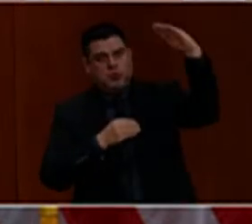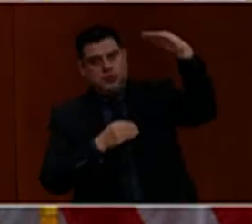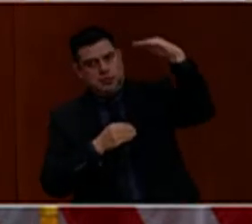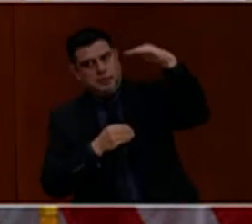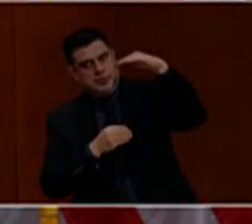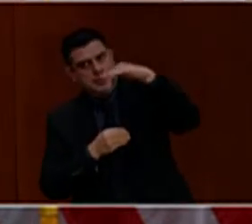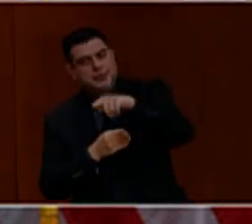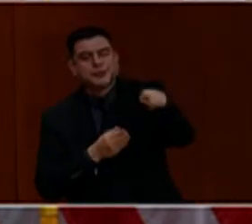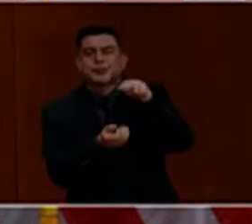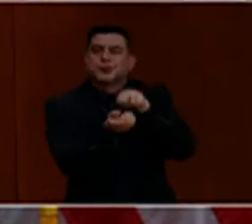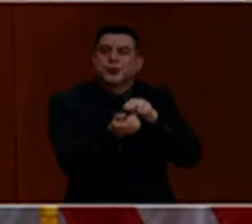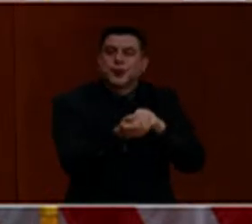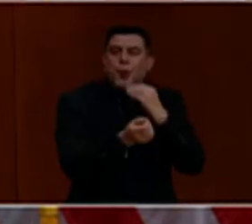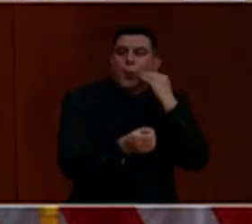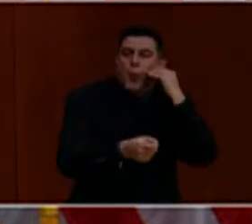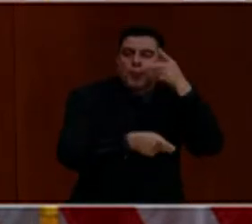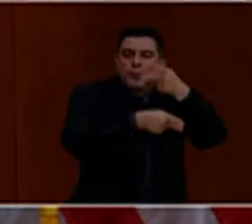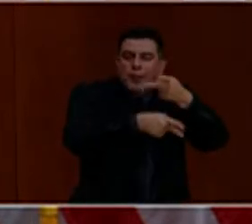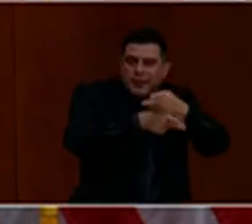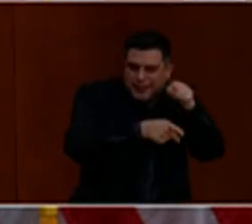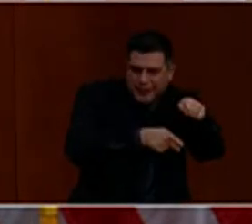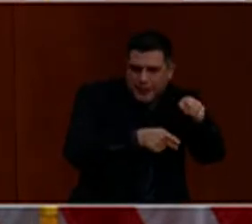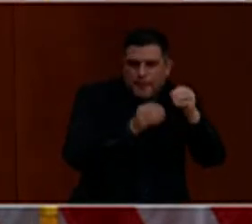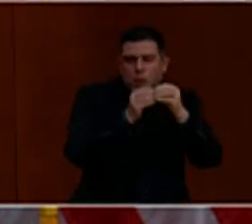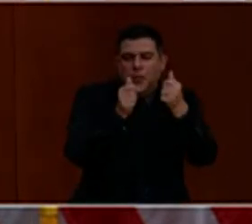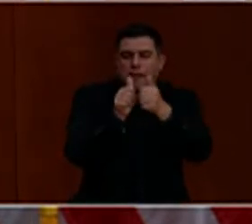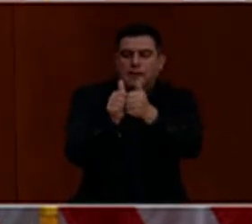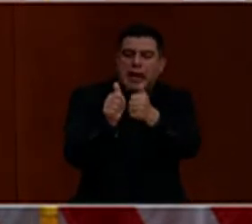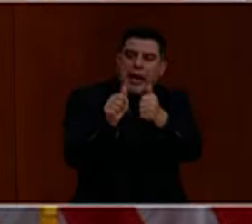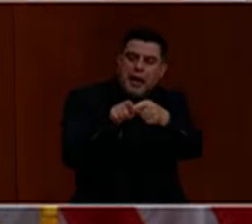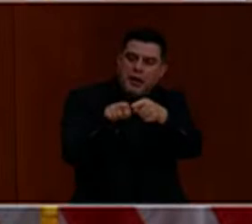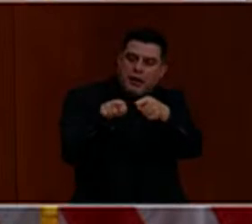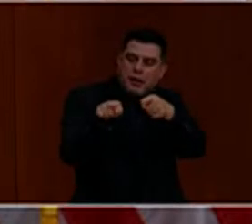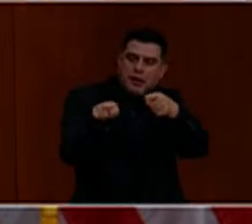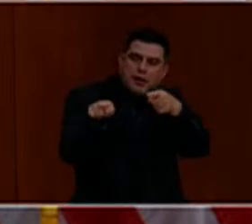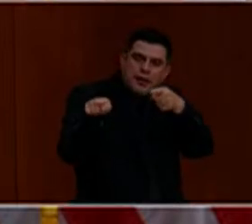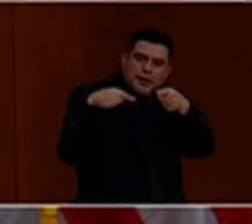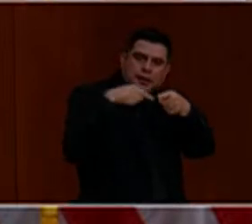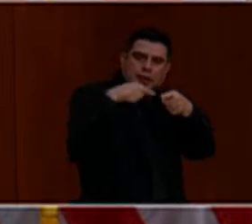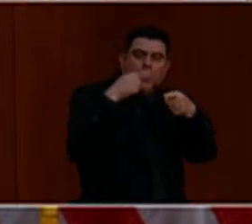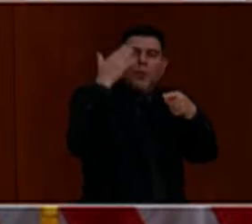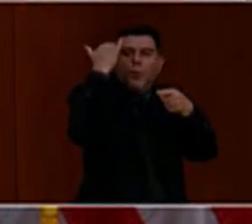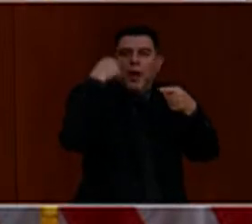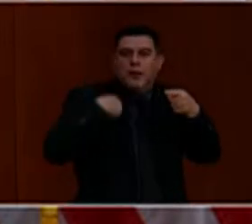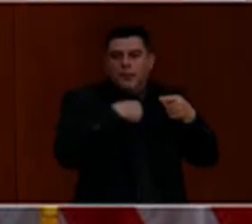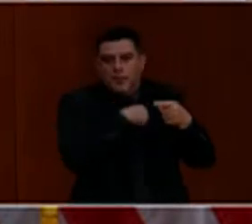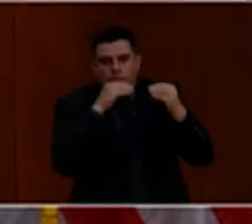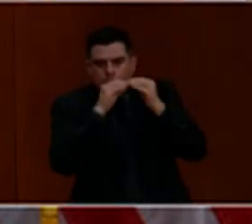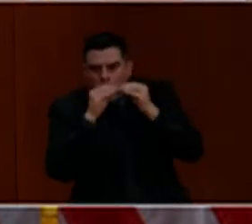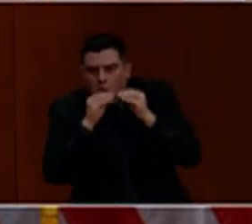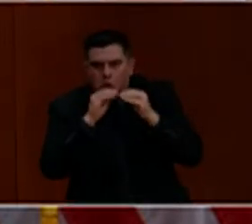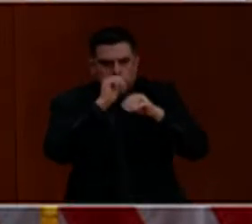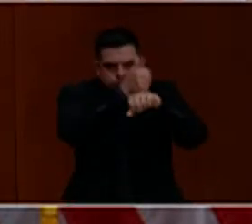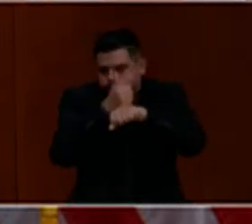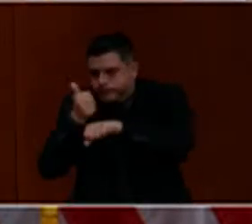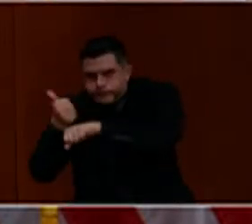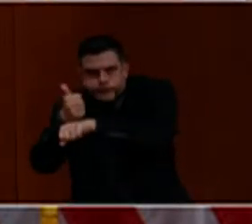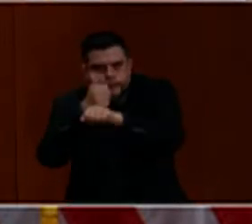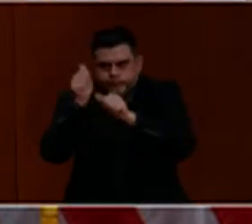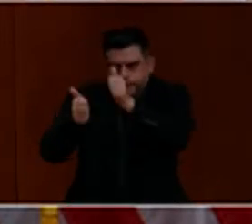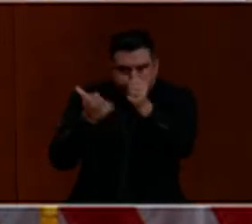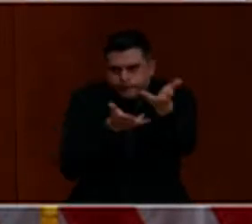to get into those facilities because we have mitigation measures, all this other stuff. But I think as we know that when it does get in, it becomes